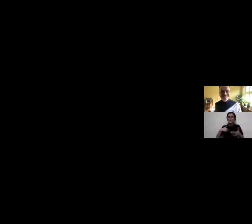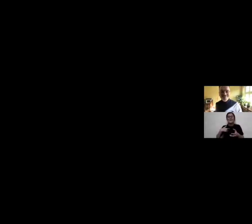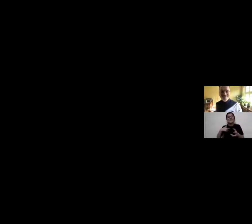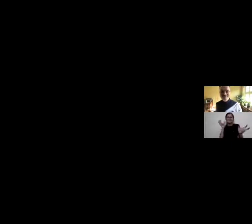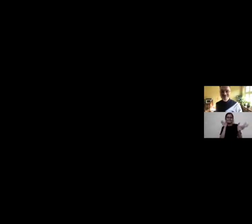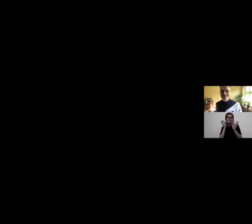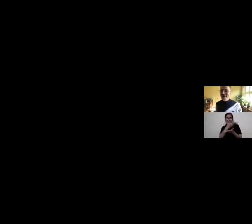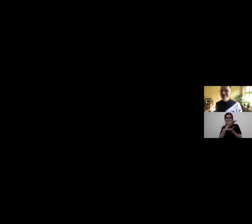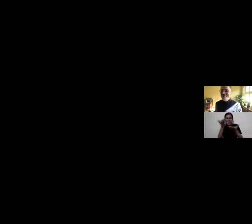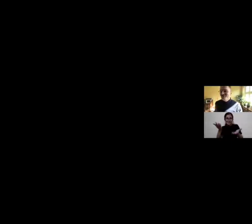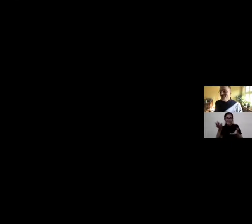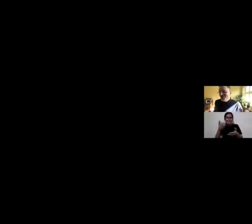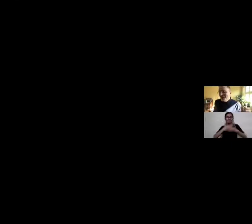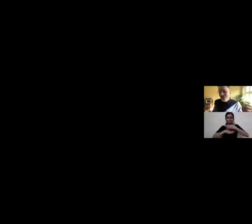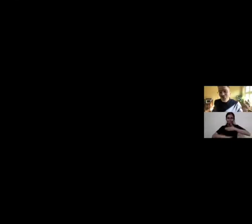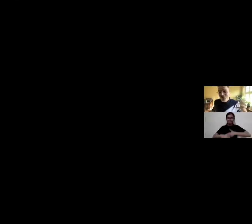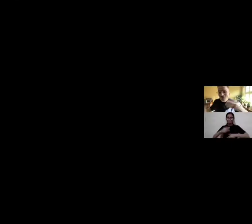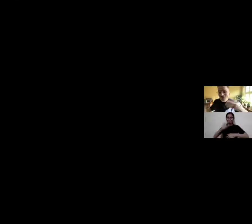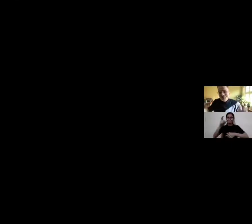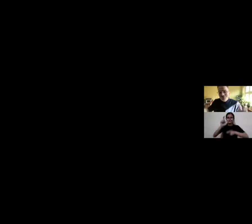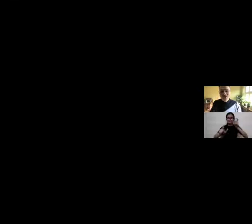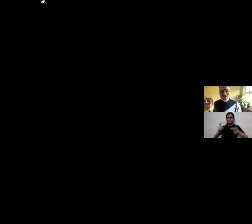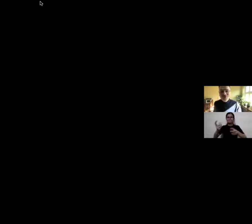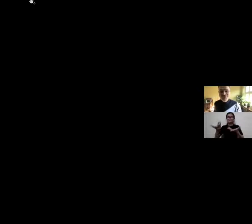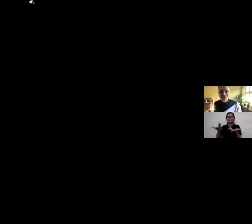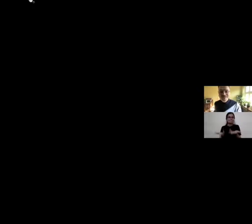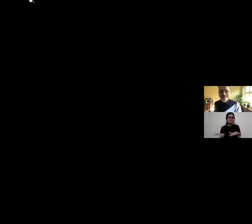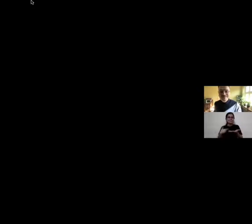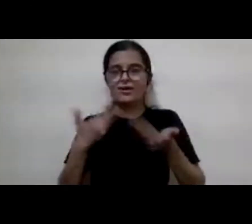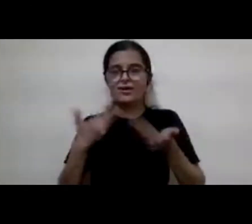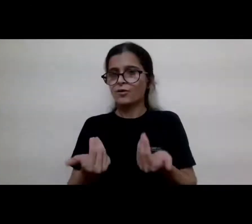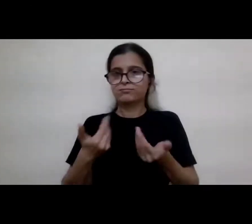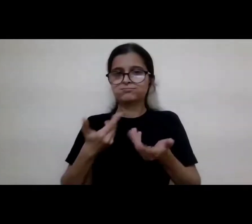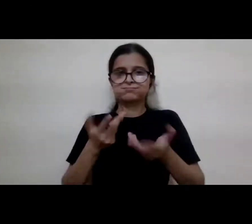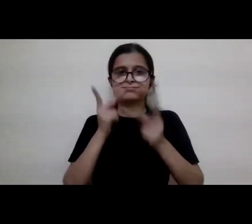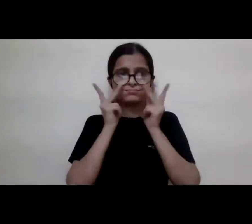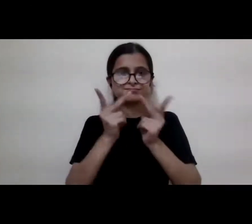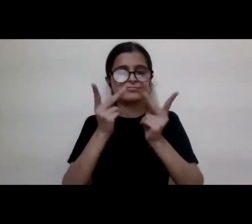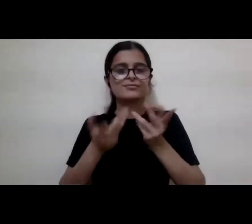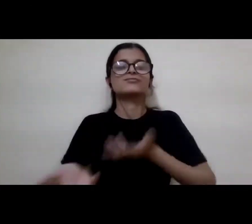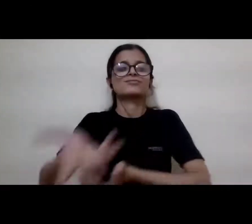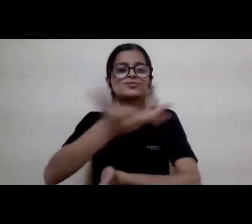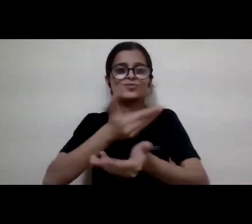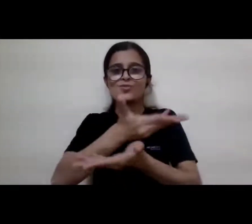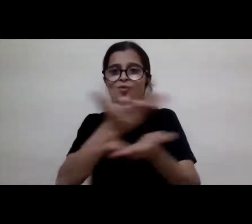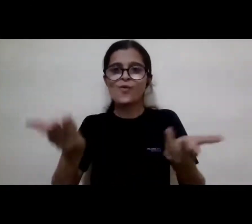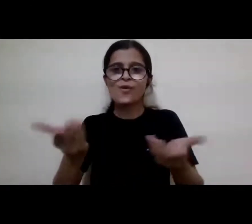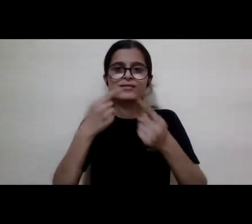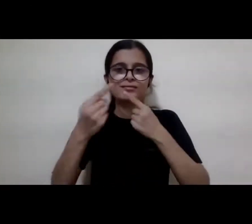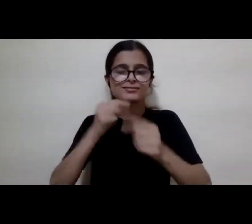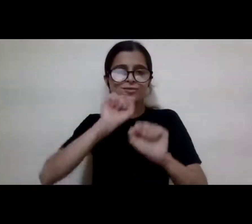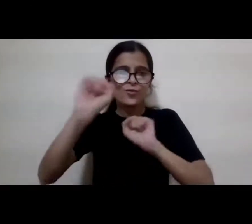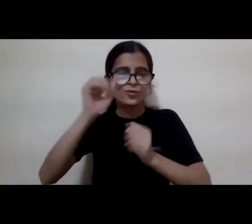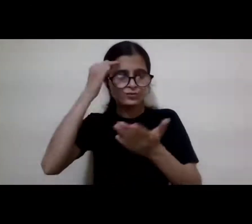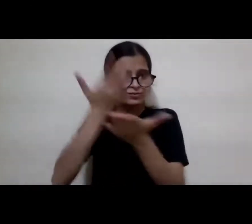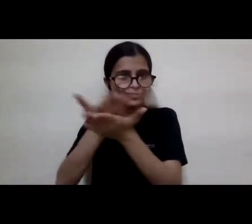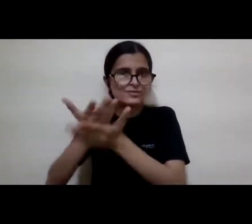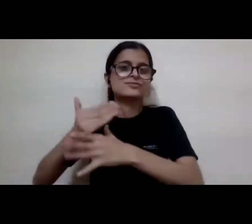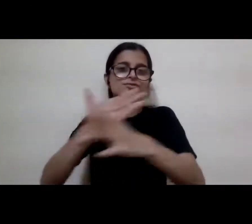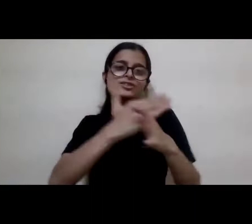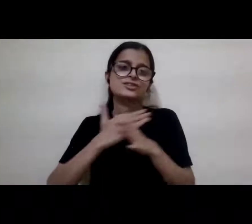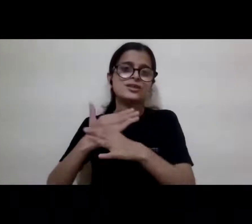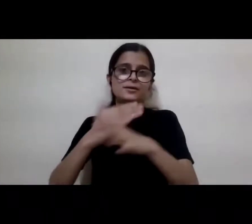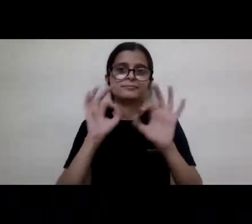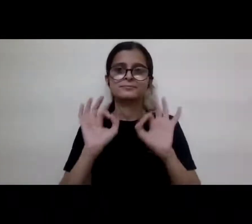And I'm looking forward talking to you and sharing your thoughts. And